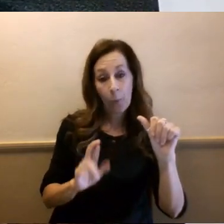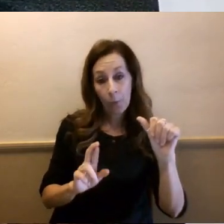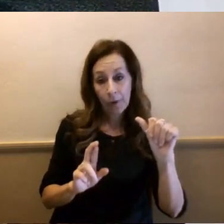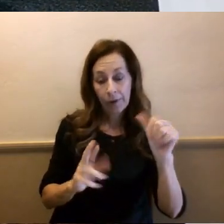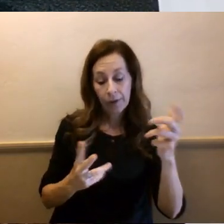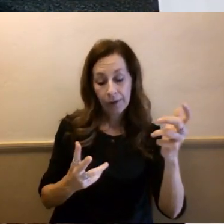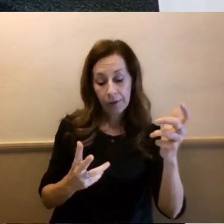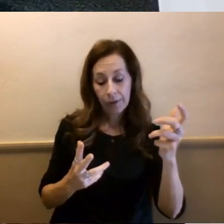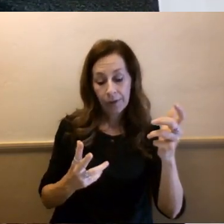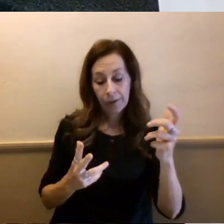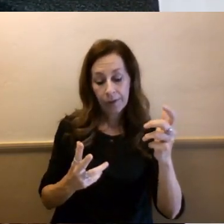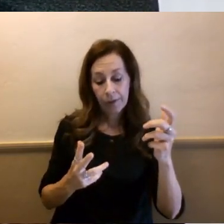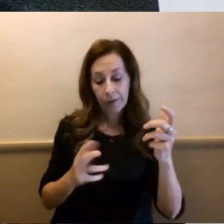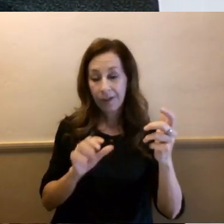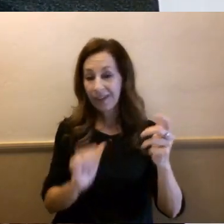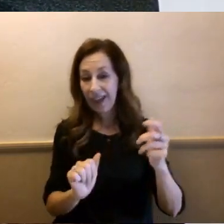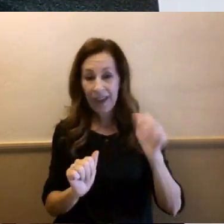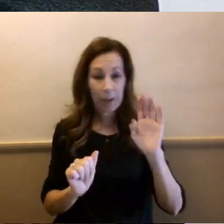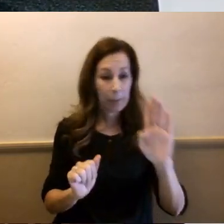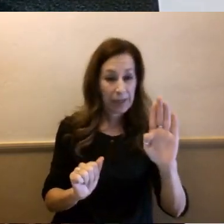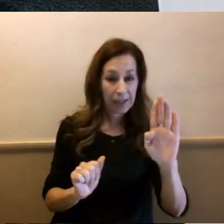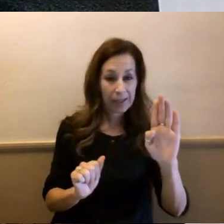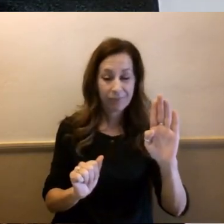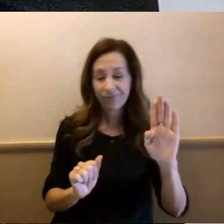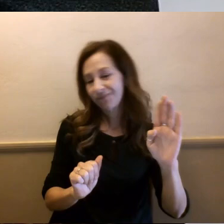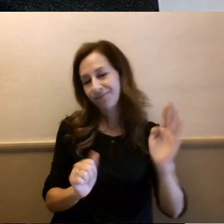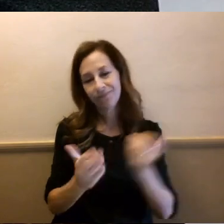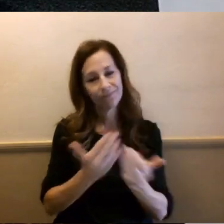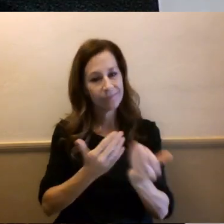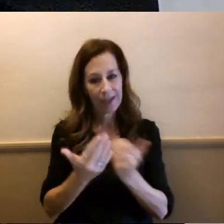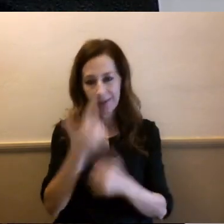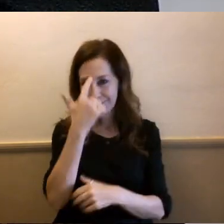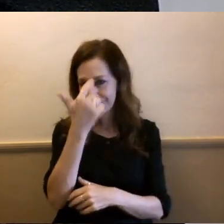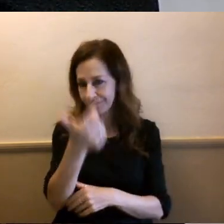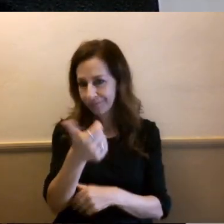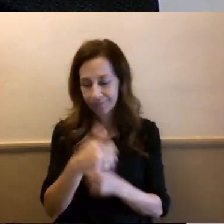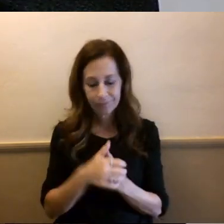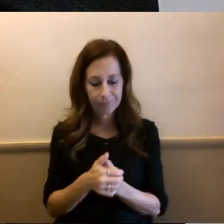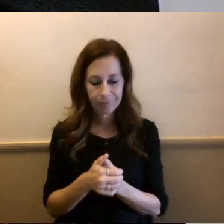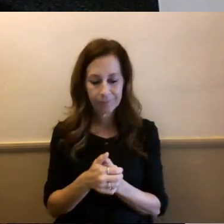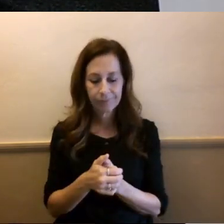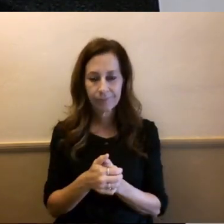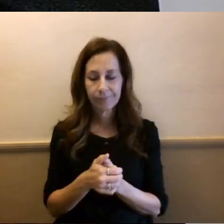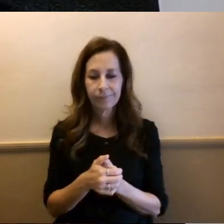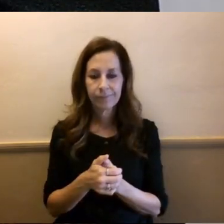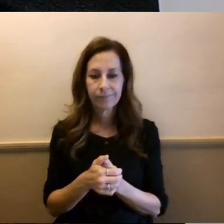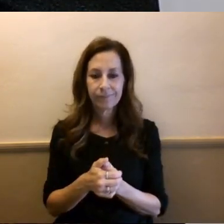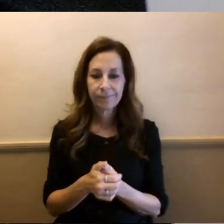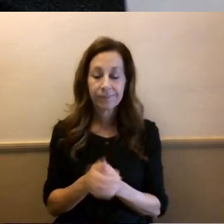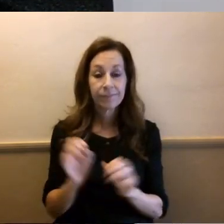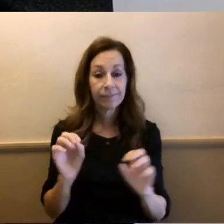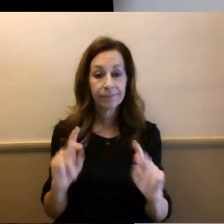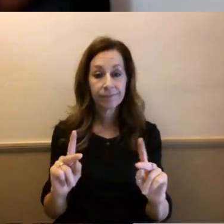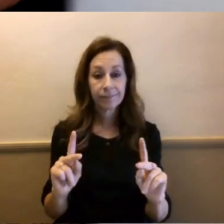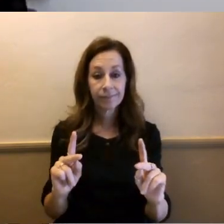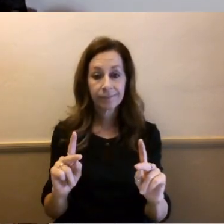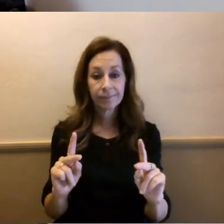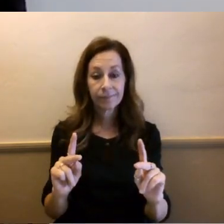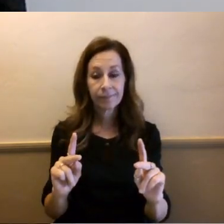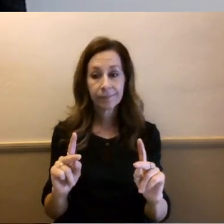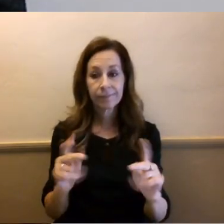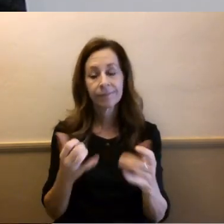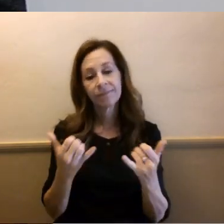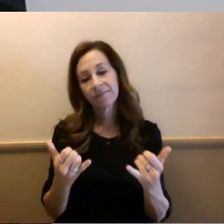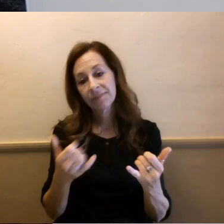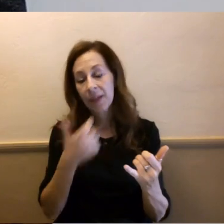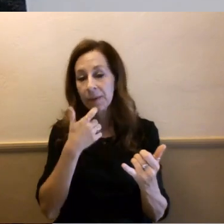or this could be A and this could be B. It's up to you. You'll get the same answer if you're doing the math correct. Okay,